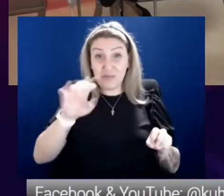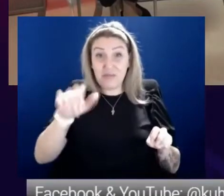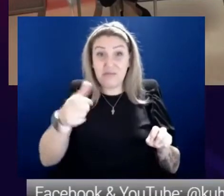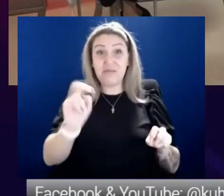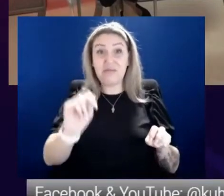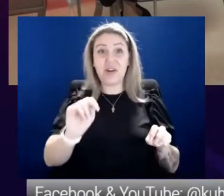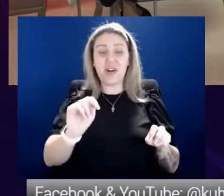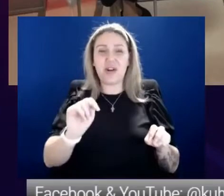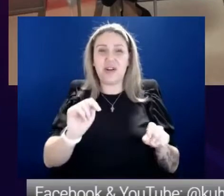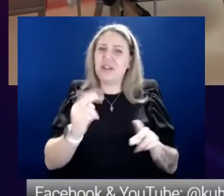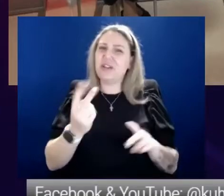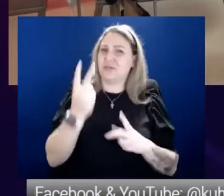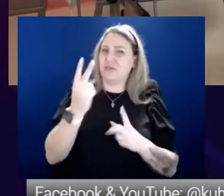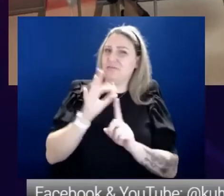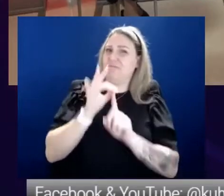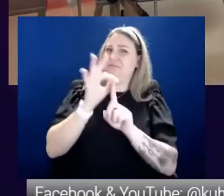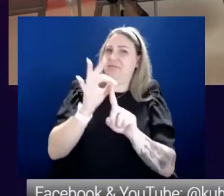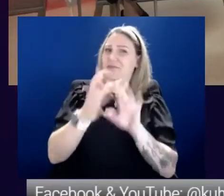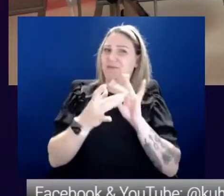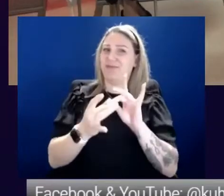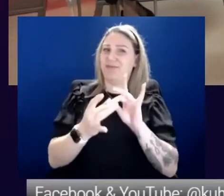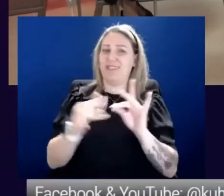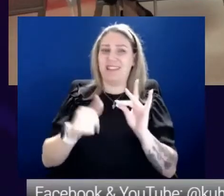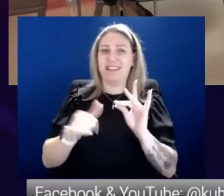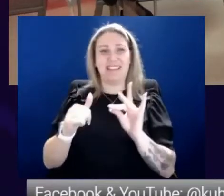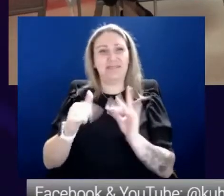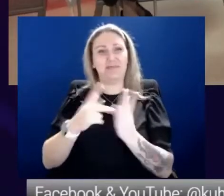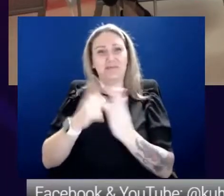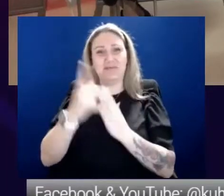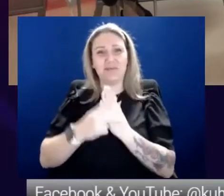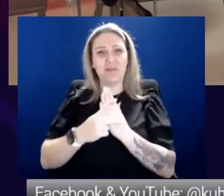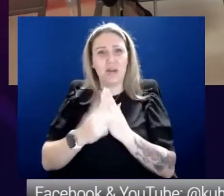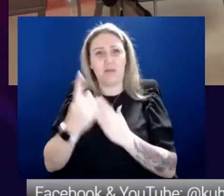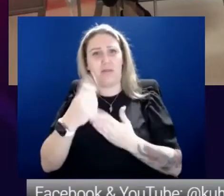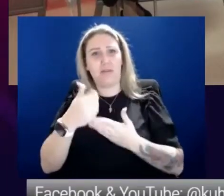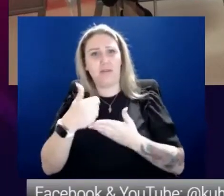addition to being a lactation consultant. One, you got help from the experts